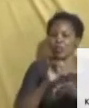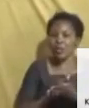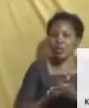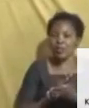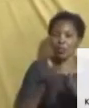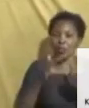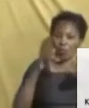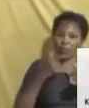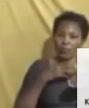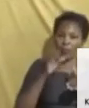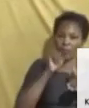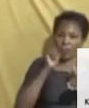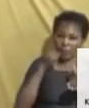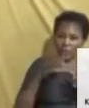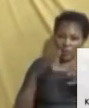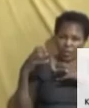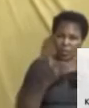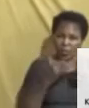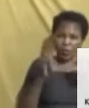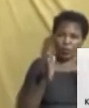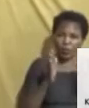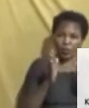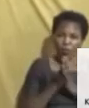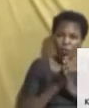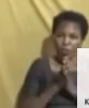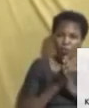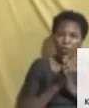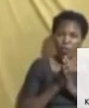that argument with an extract